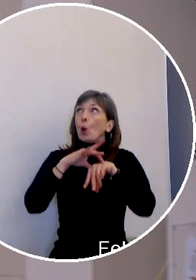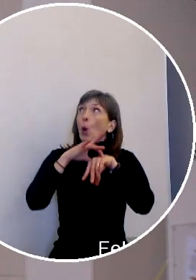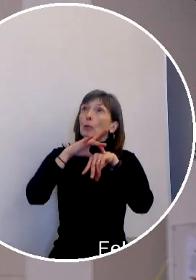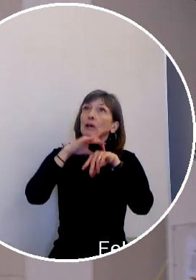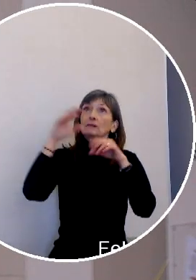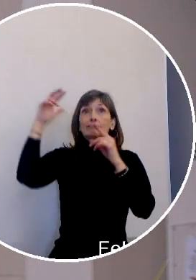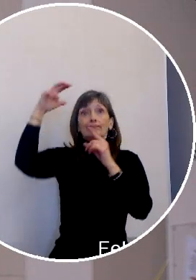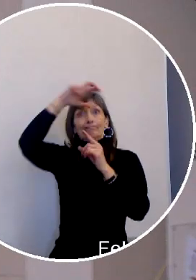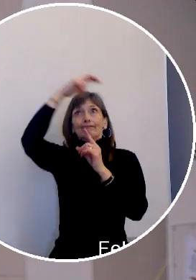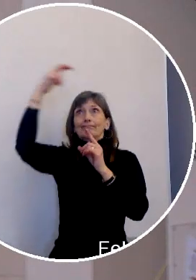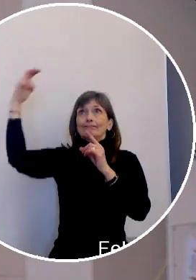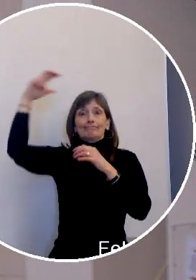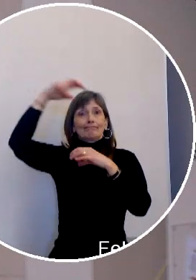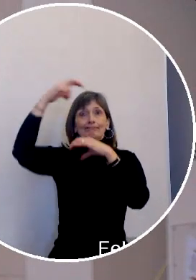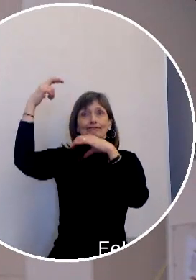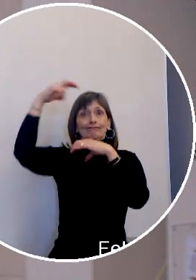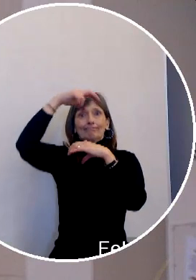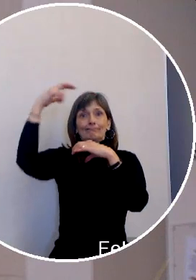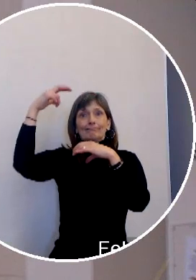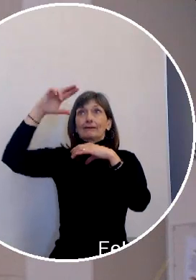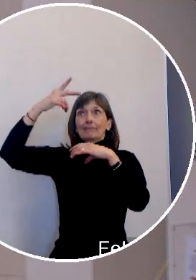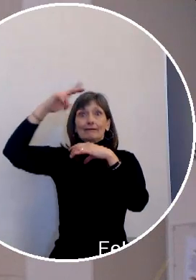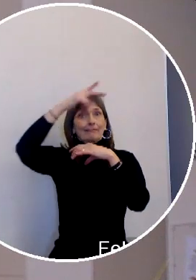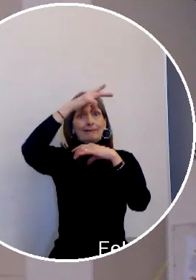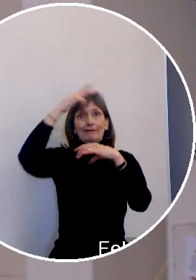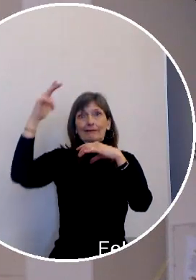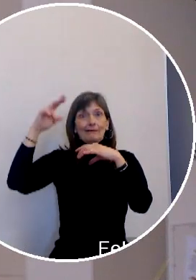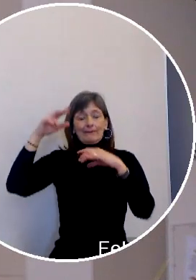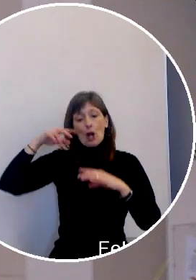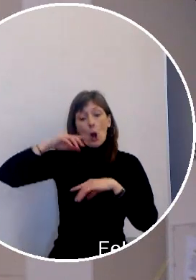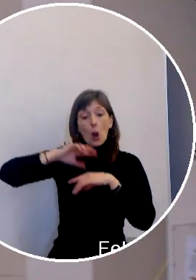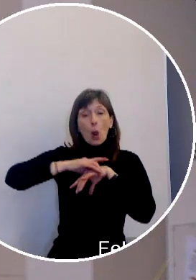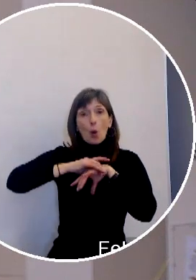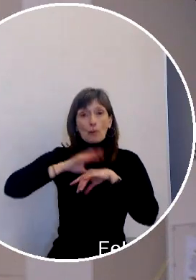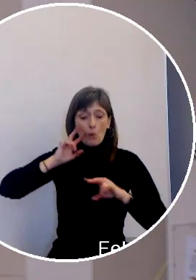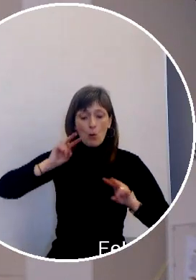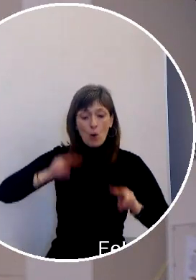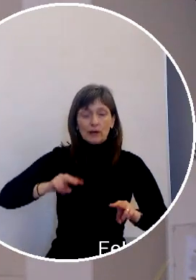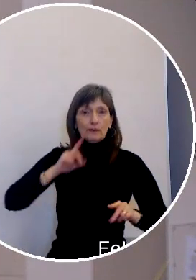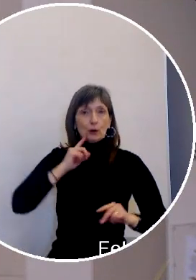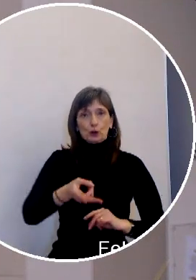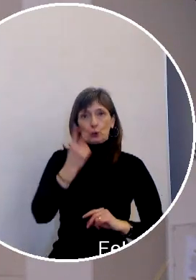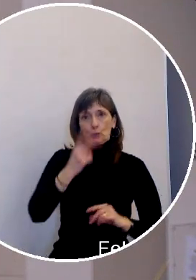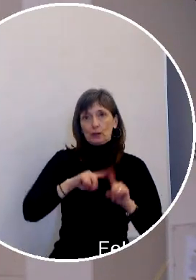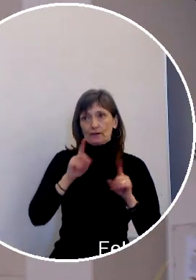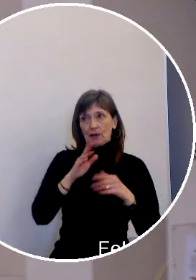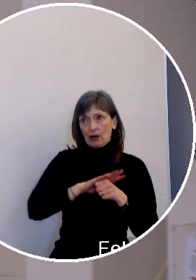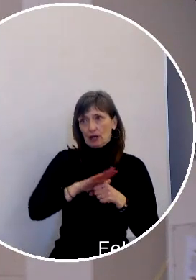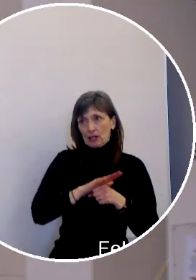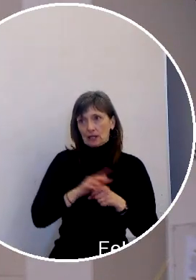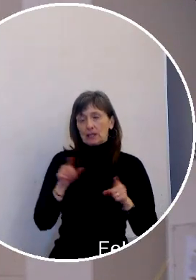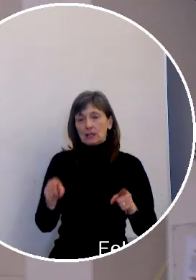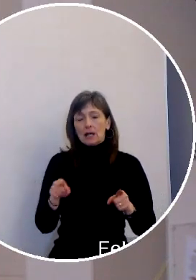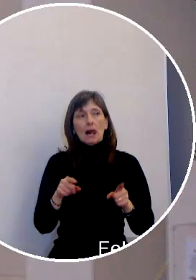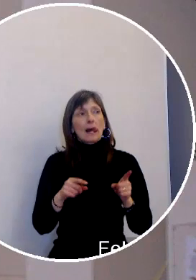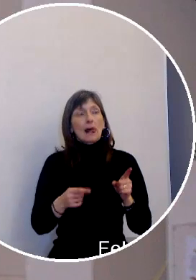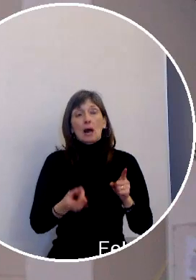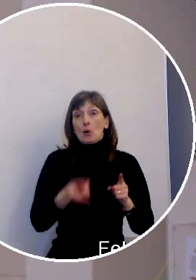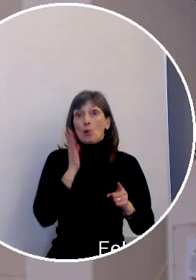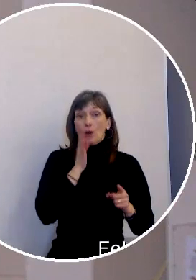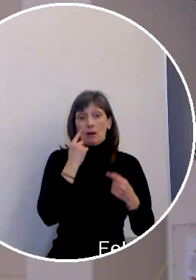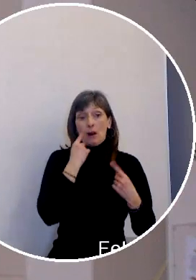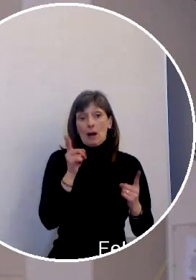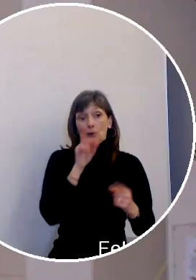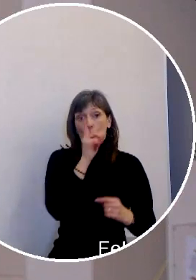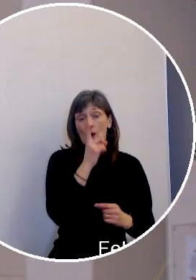positioning system on 2 different fronts. We're preparing to launch to acquire one of those in the